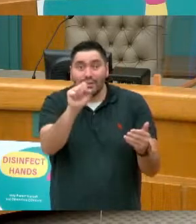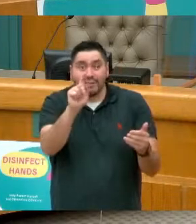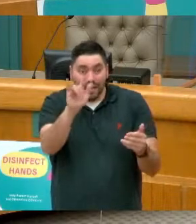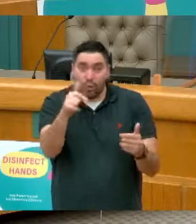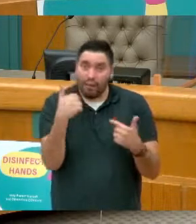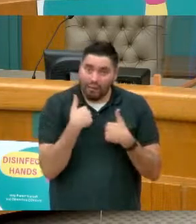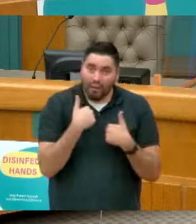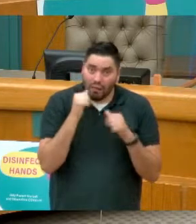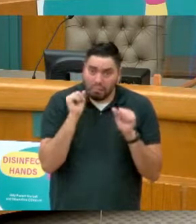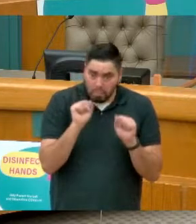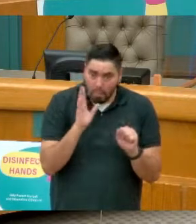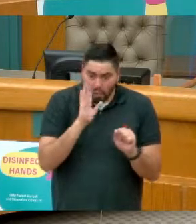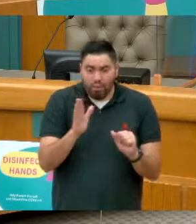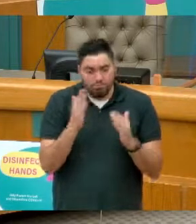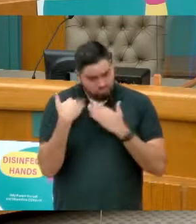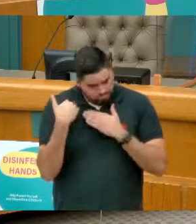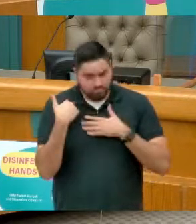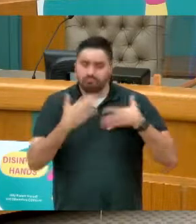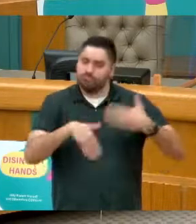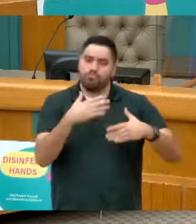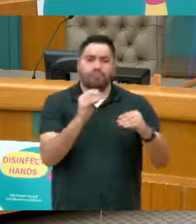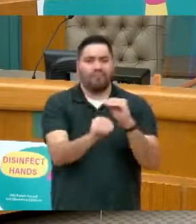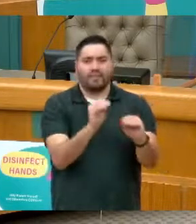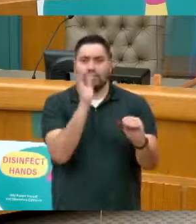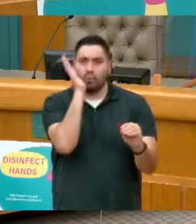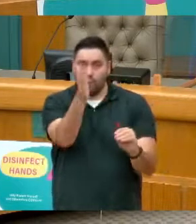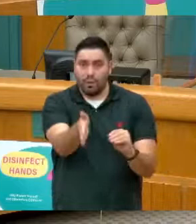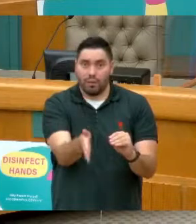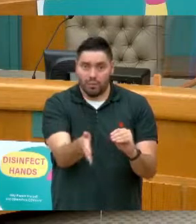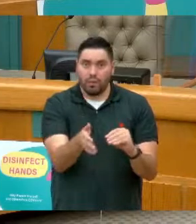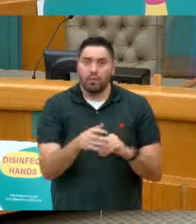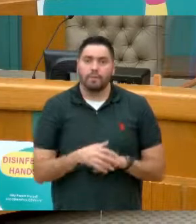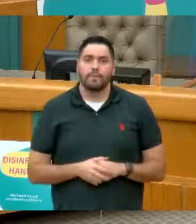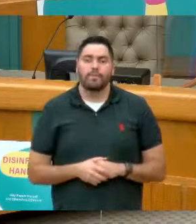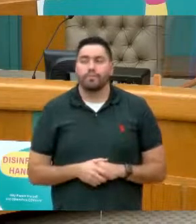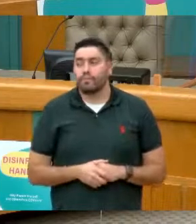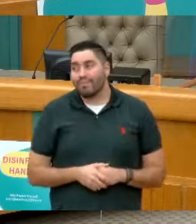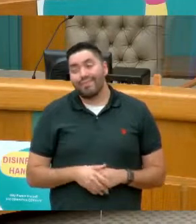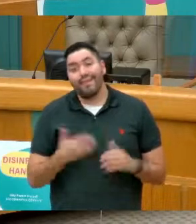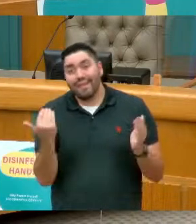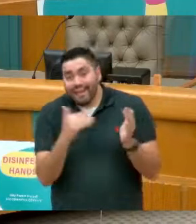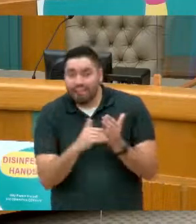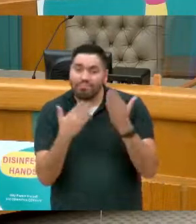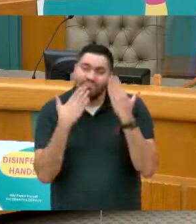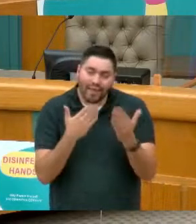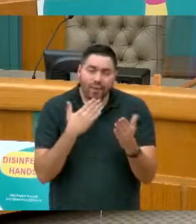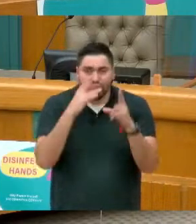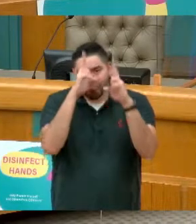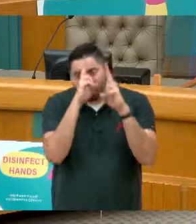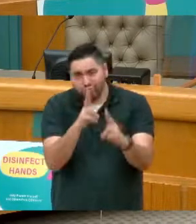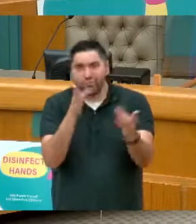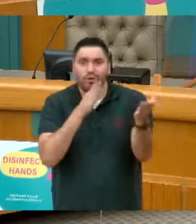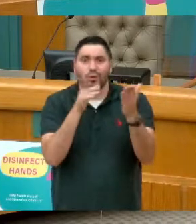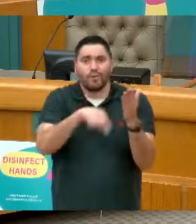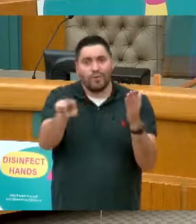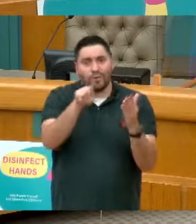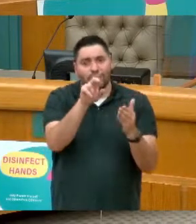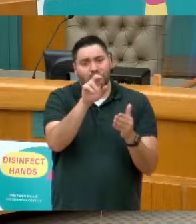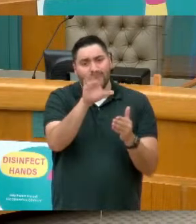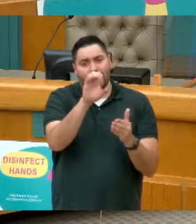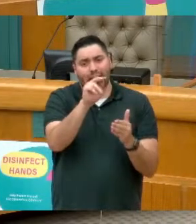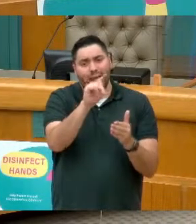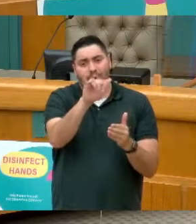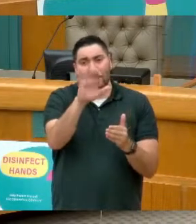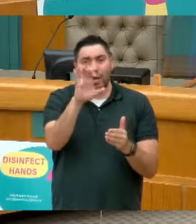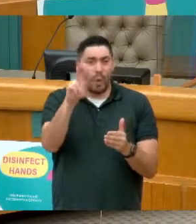need y'all to let me know. And you can call me at 888-0385. Or if there's something that you think we can do better, I want